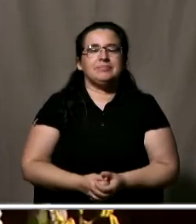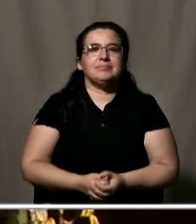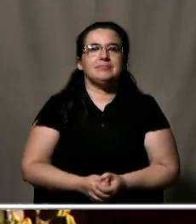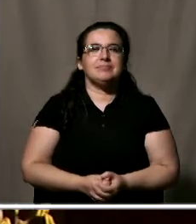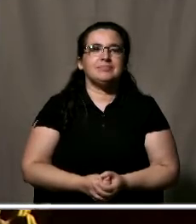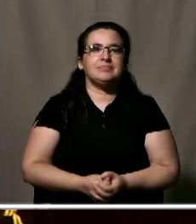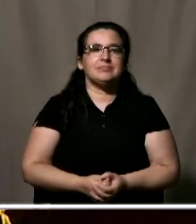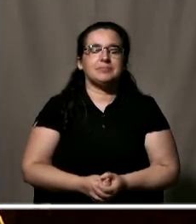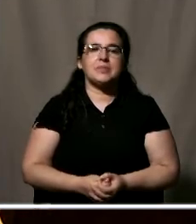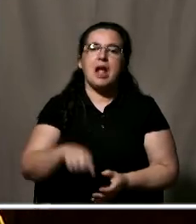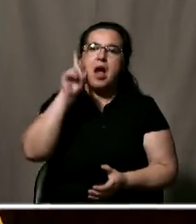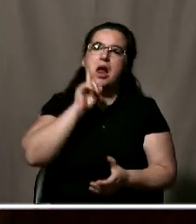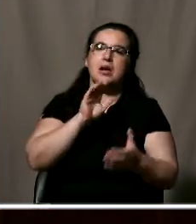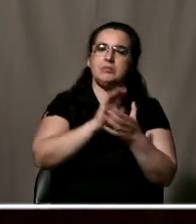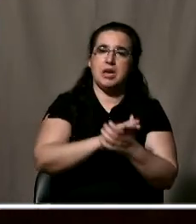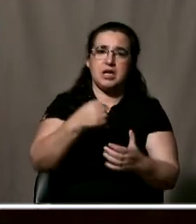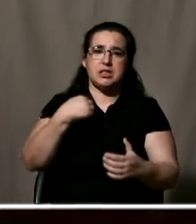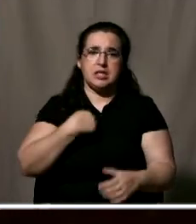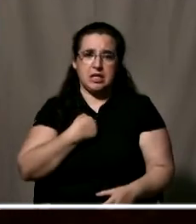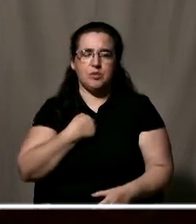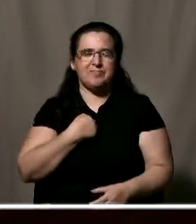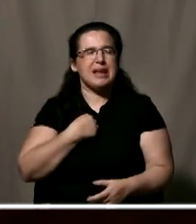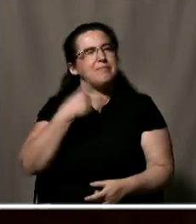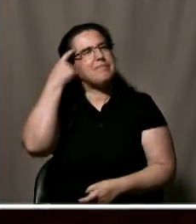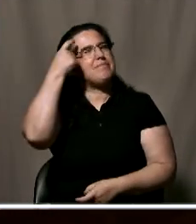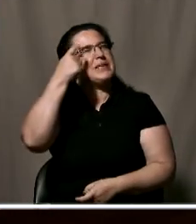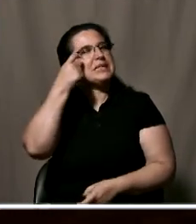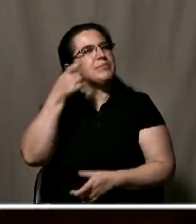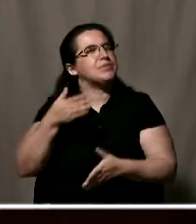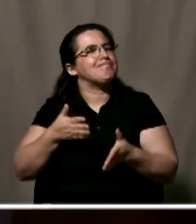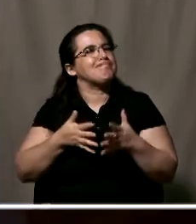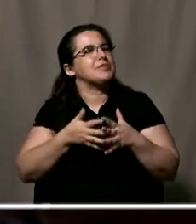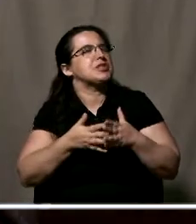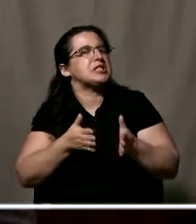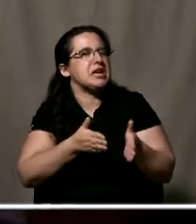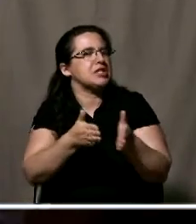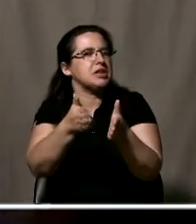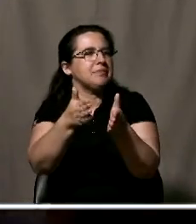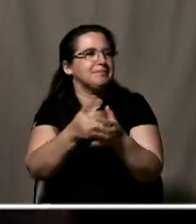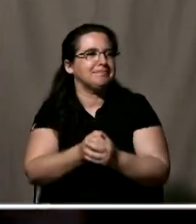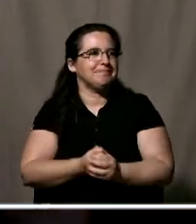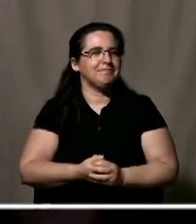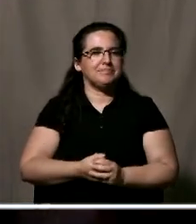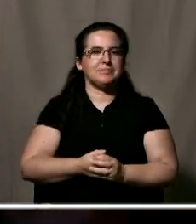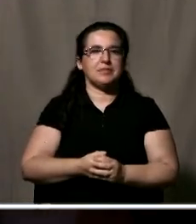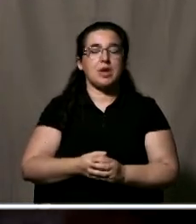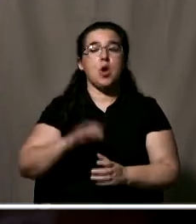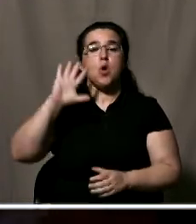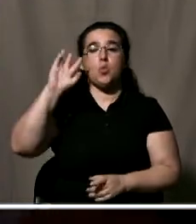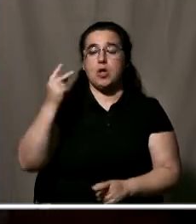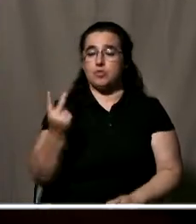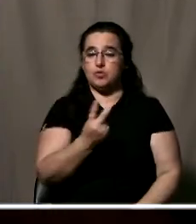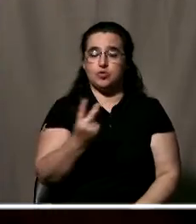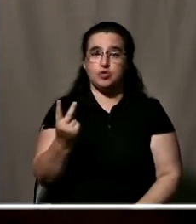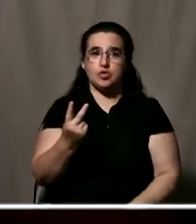assusta. So my wife and I developed a strategy. E então eu e a minha mulher desenvolvemos uma estratégia. When Shay and Aiden get on their